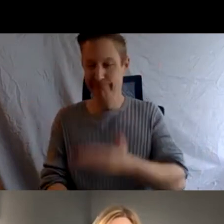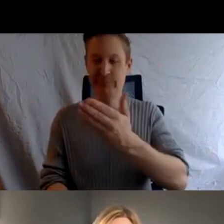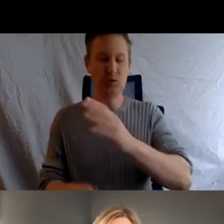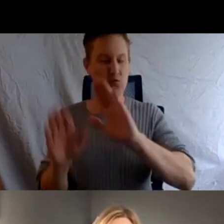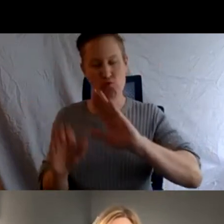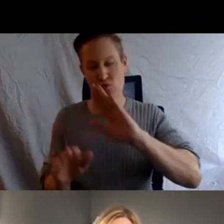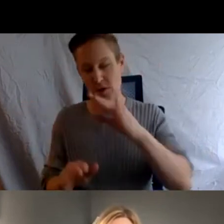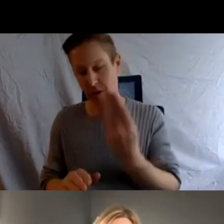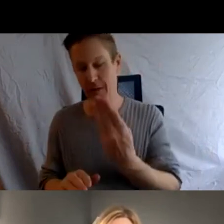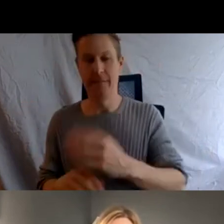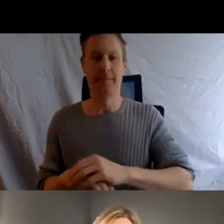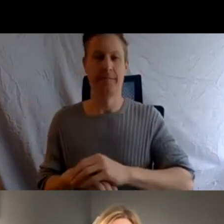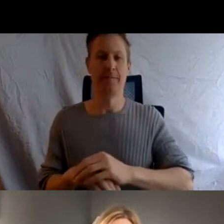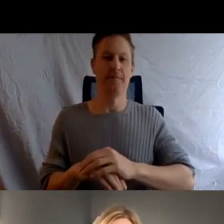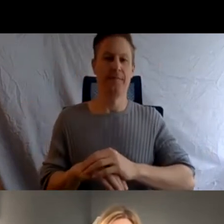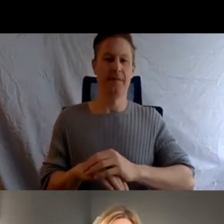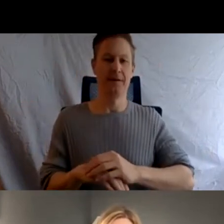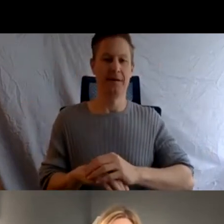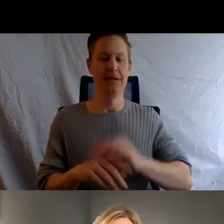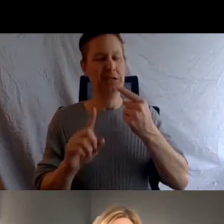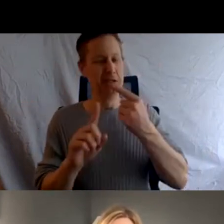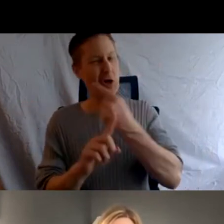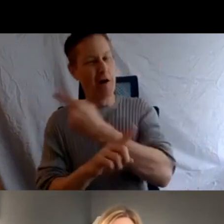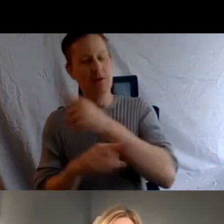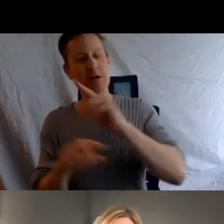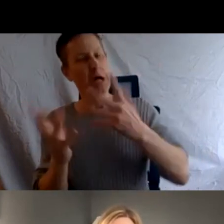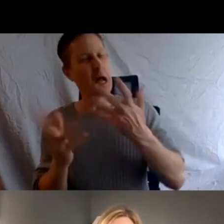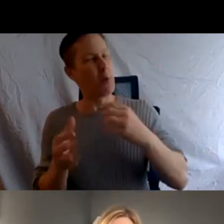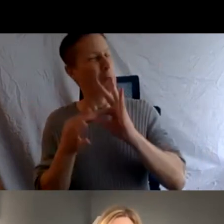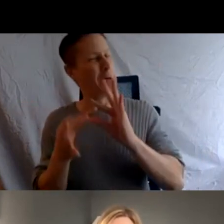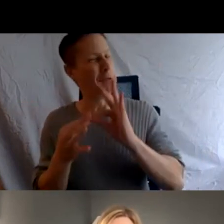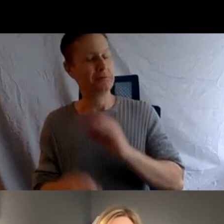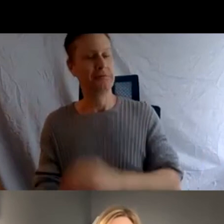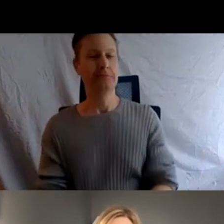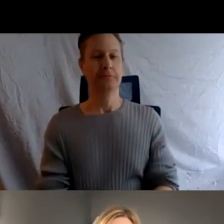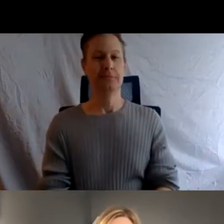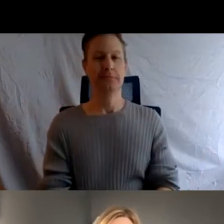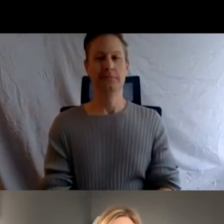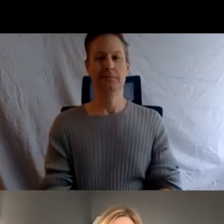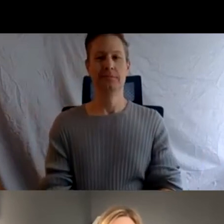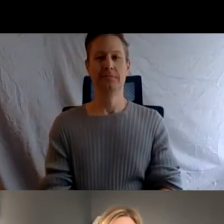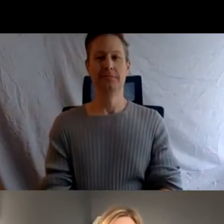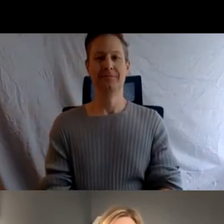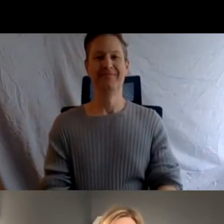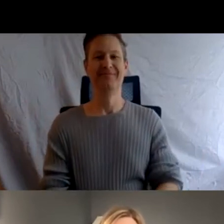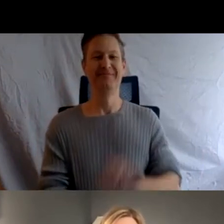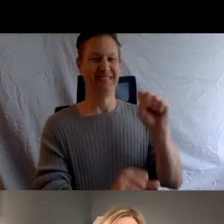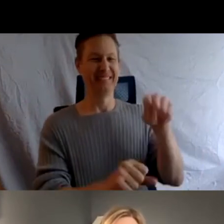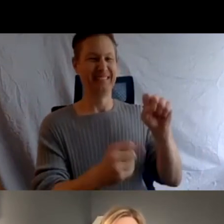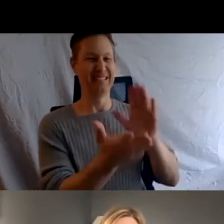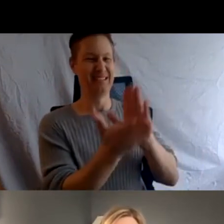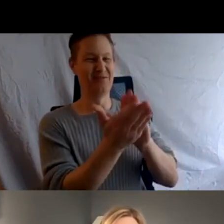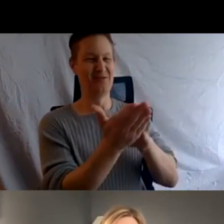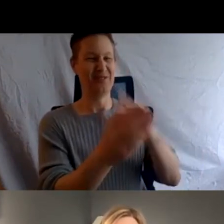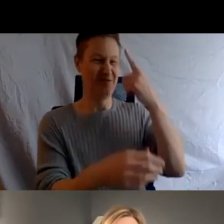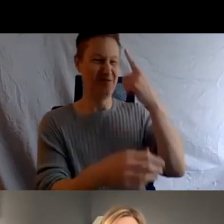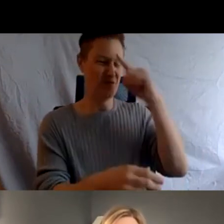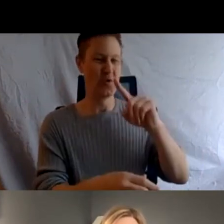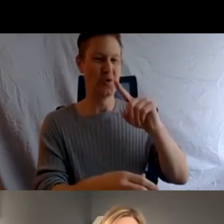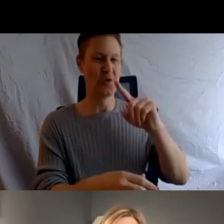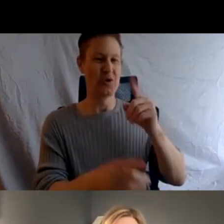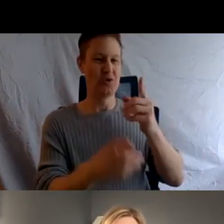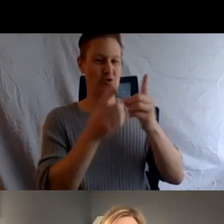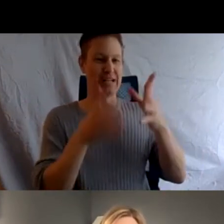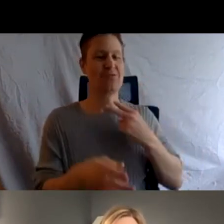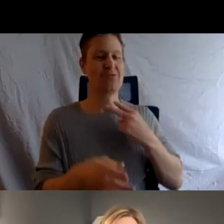And maybe that's a little off topic, but I just want to say, and give a little kudos. Our voice director Nicole Oliver worked